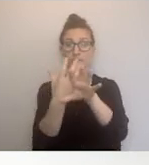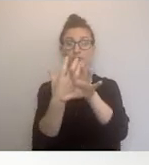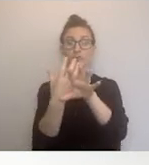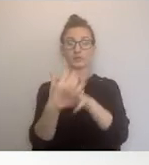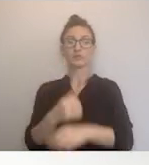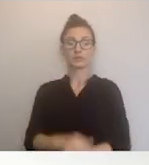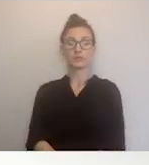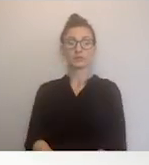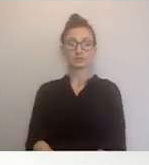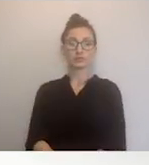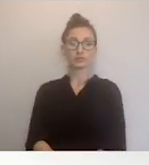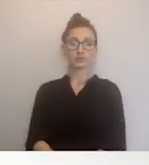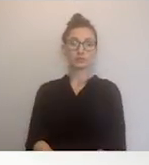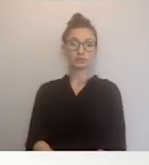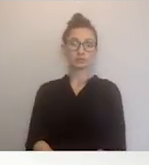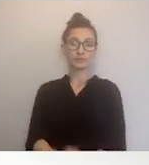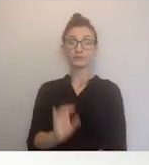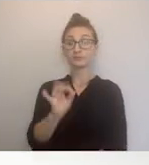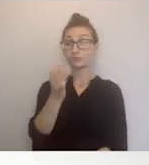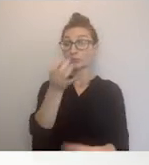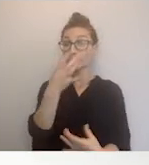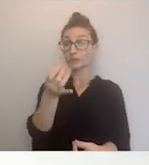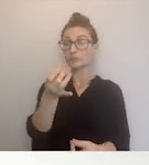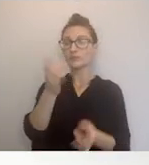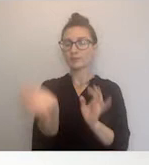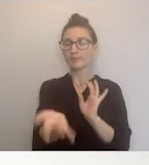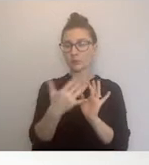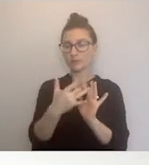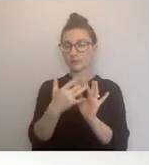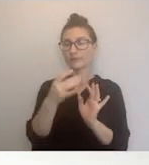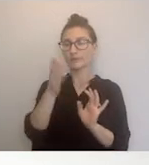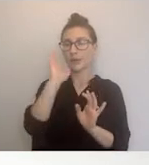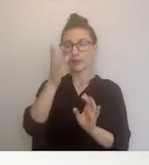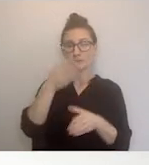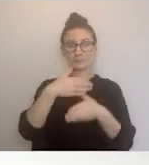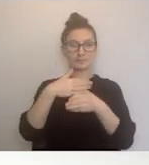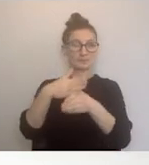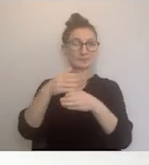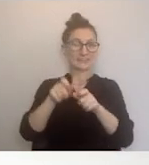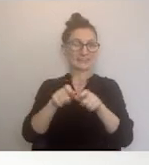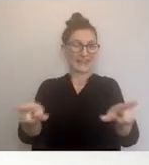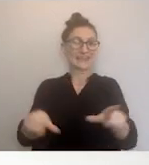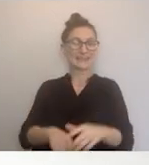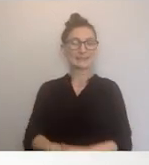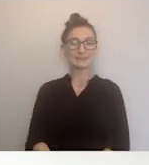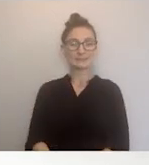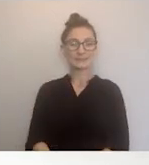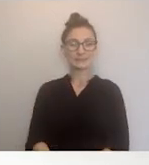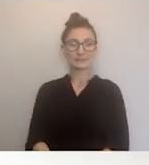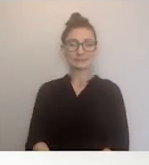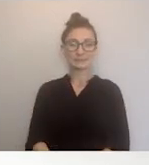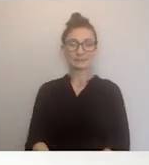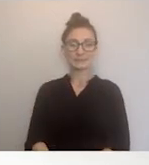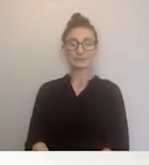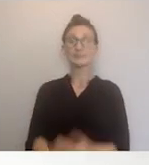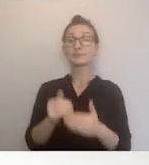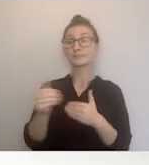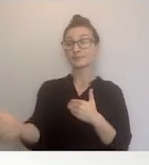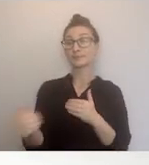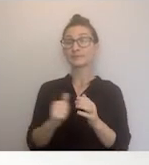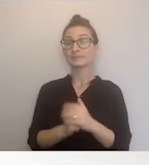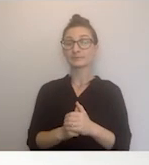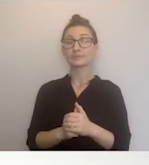working virtual has been working for us for the last really year and a half. So if you're interested in that, feel free to contact me. I will happily send it to you in a PDF.